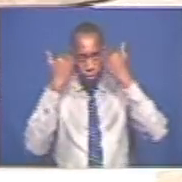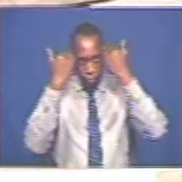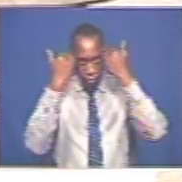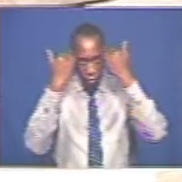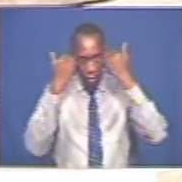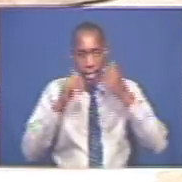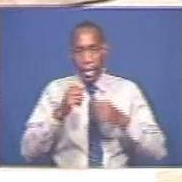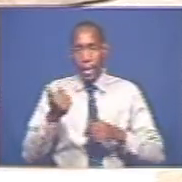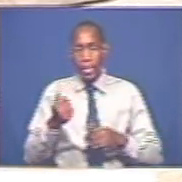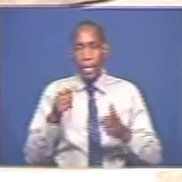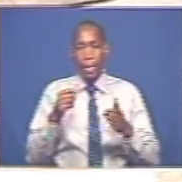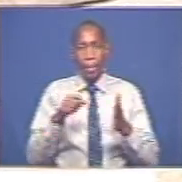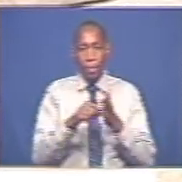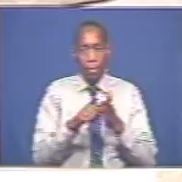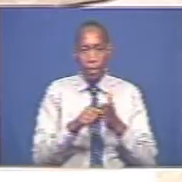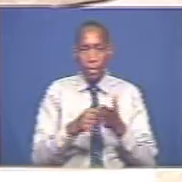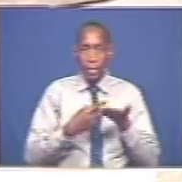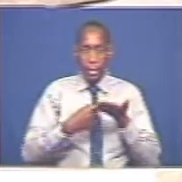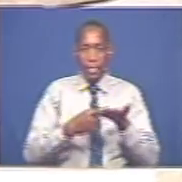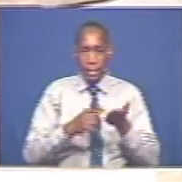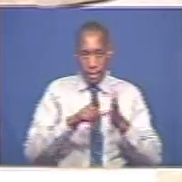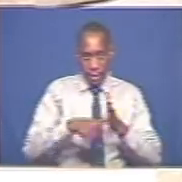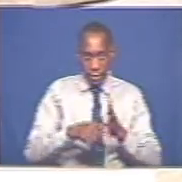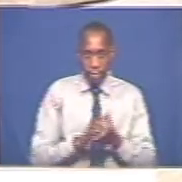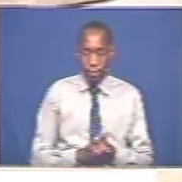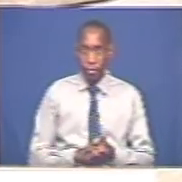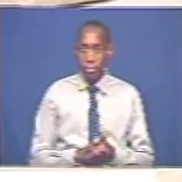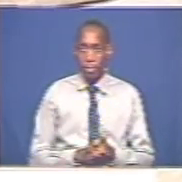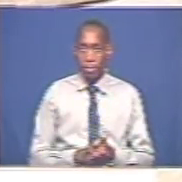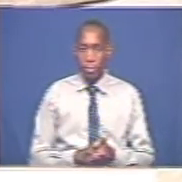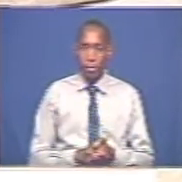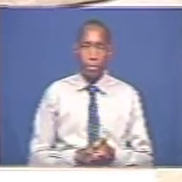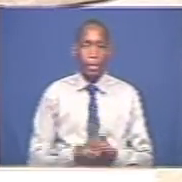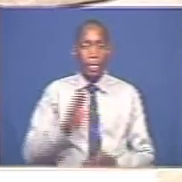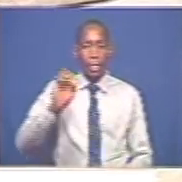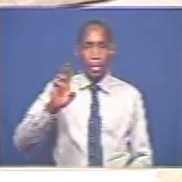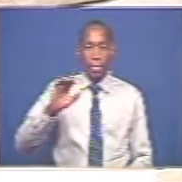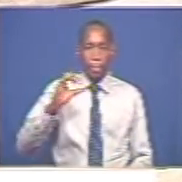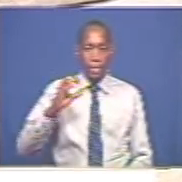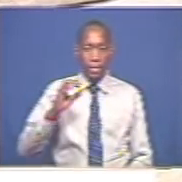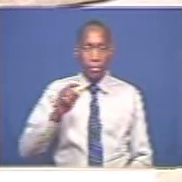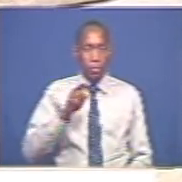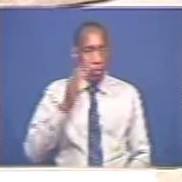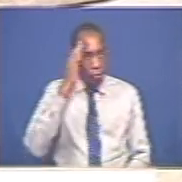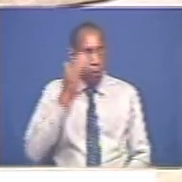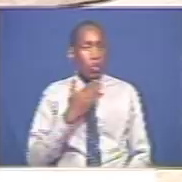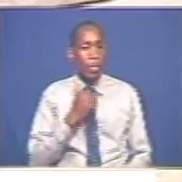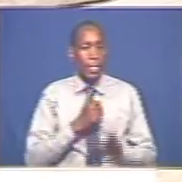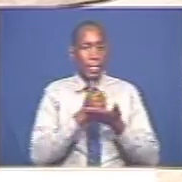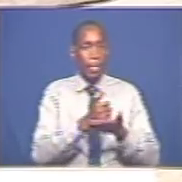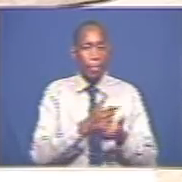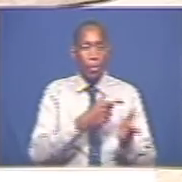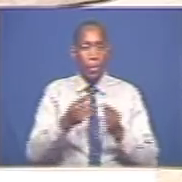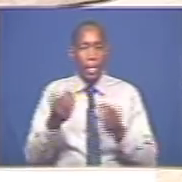another trigger factor. We'll talk about it in a film. So, Masi, you realize you need help, so where do you go? I go to see